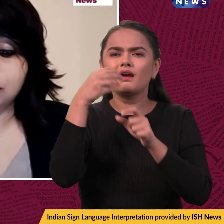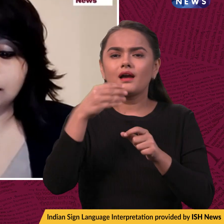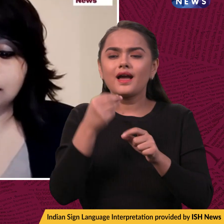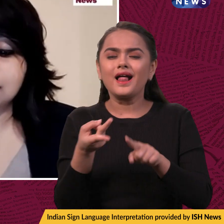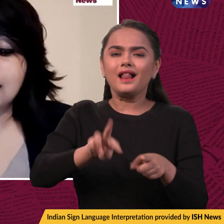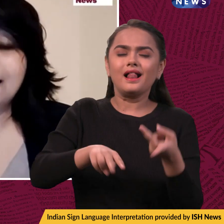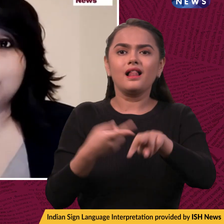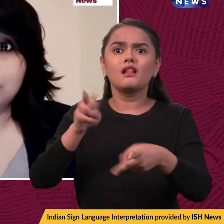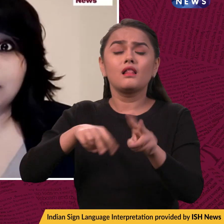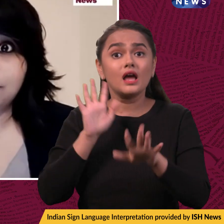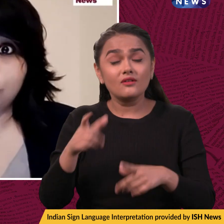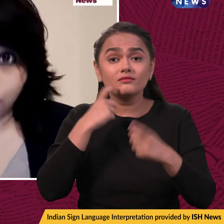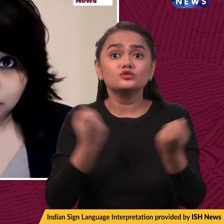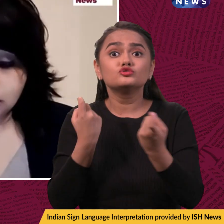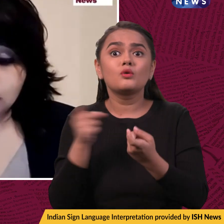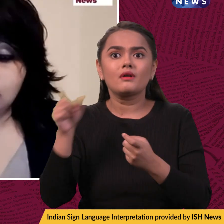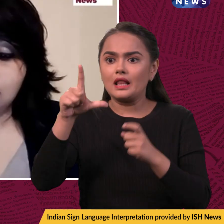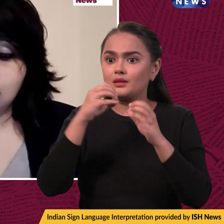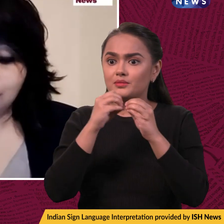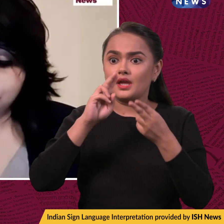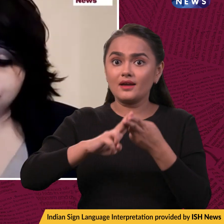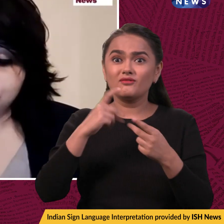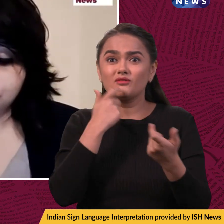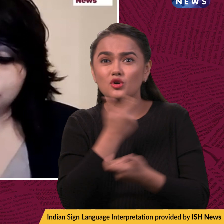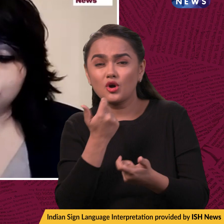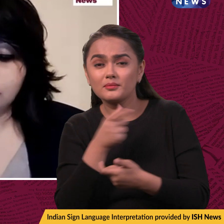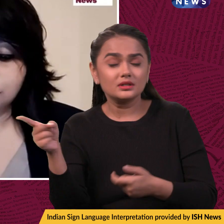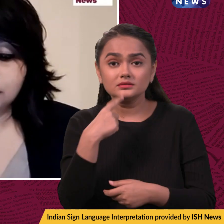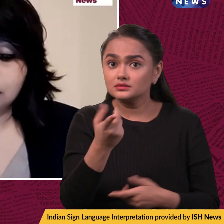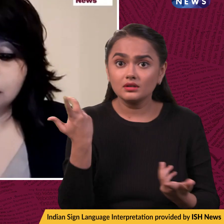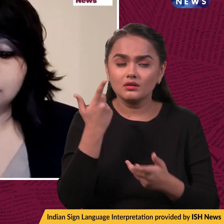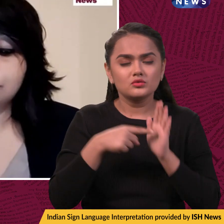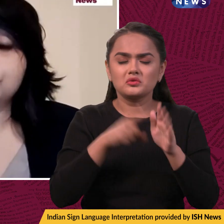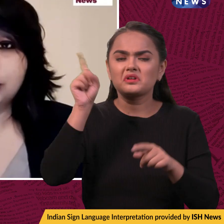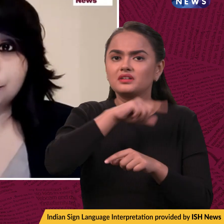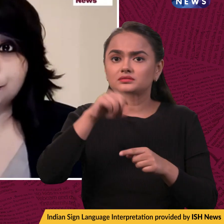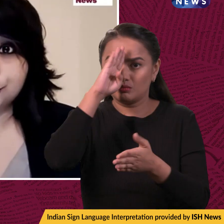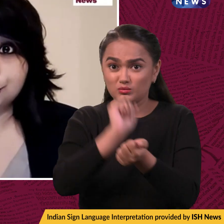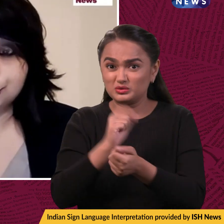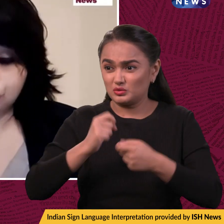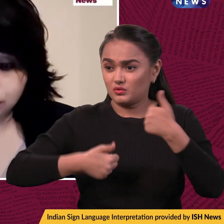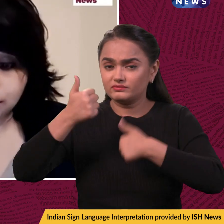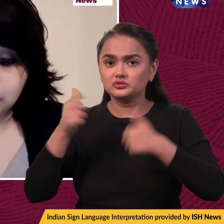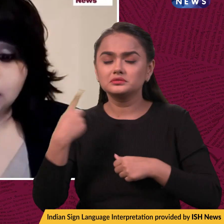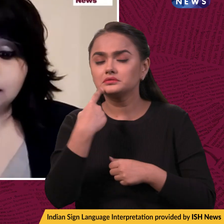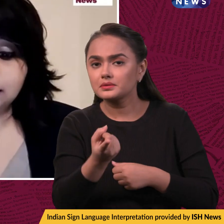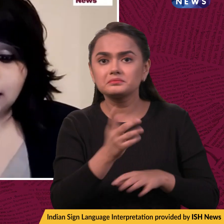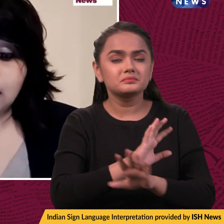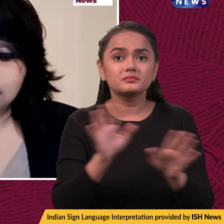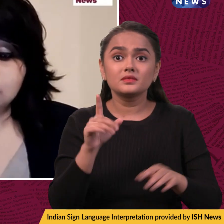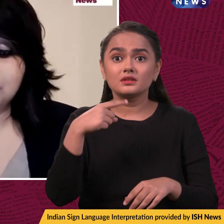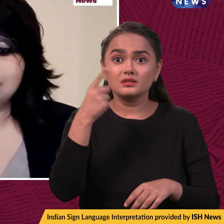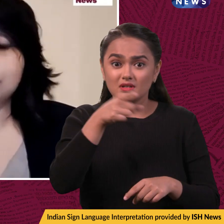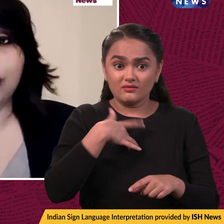the organizers LVF Comedy have confirmed that the show has been cancelled after police officials told them that